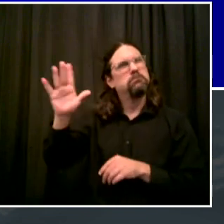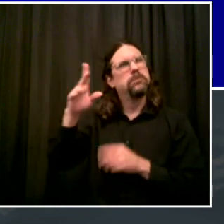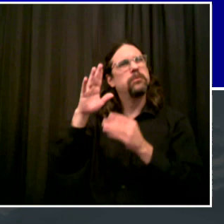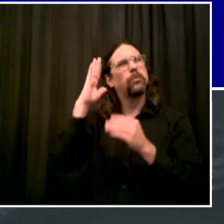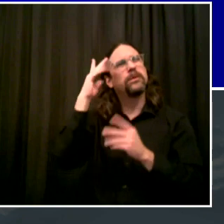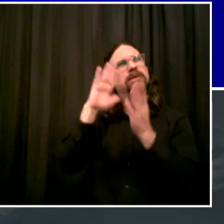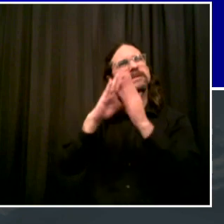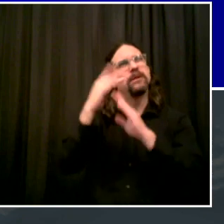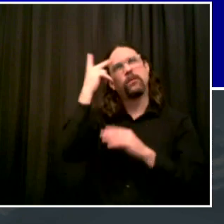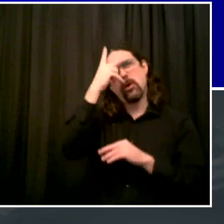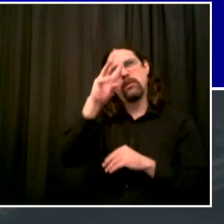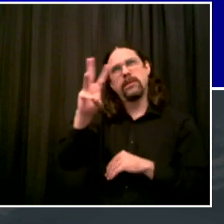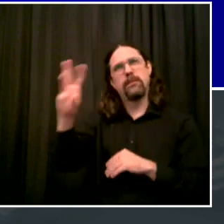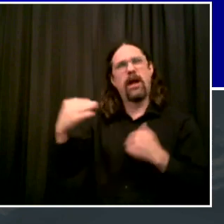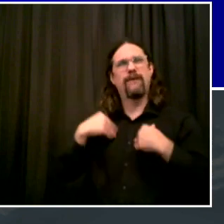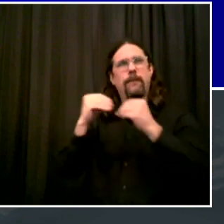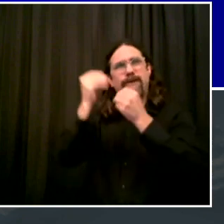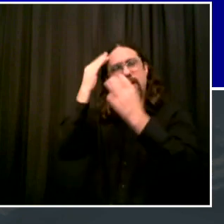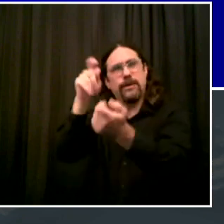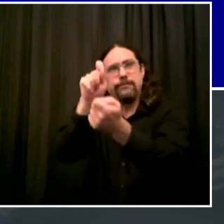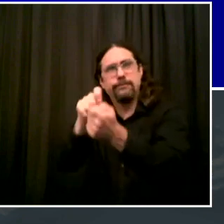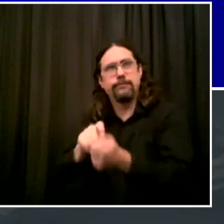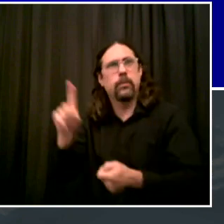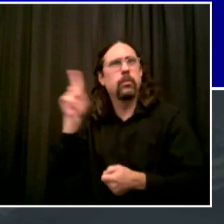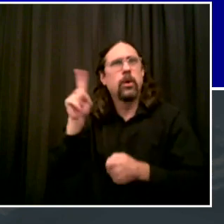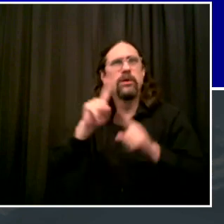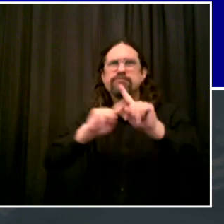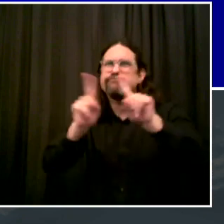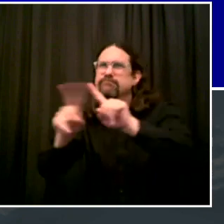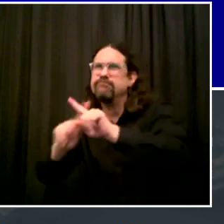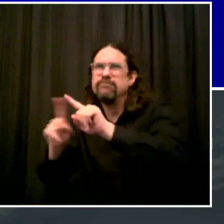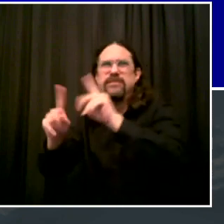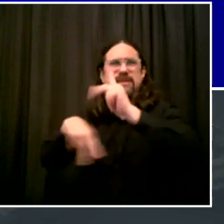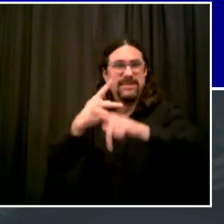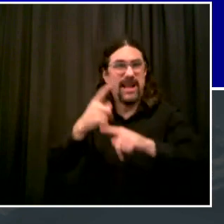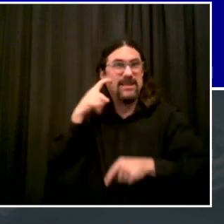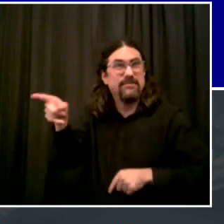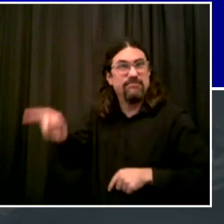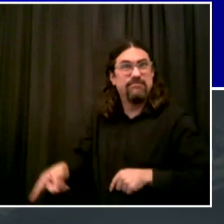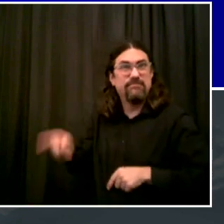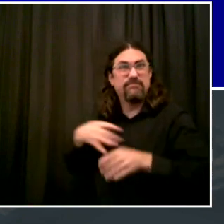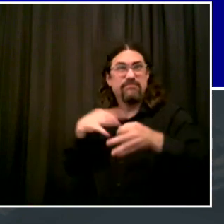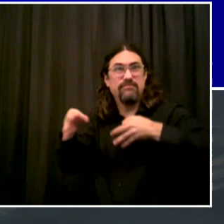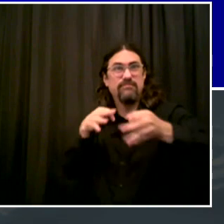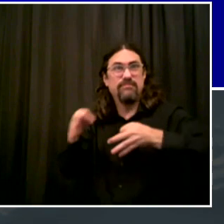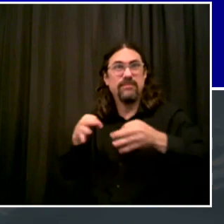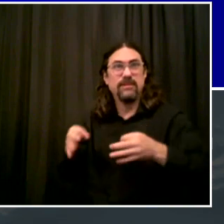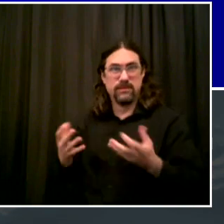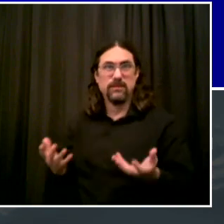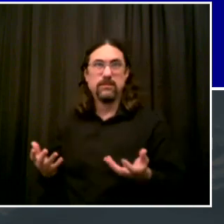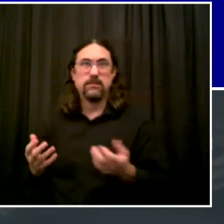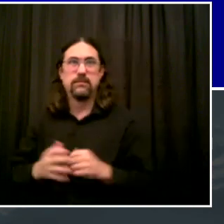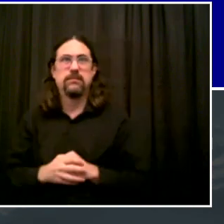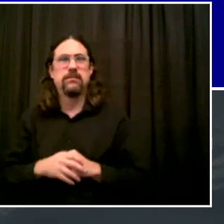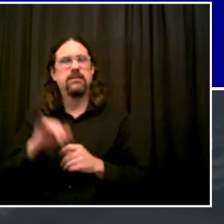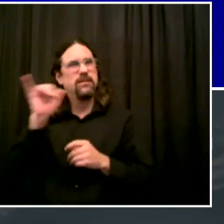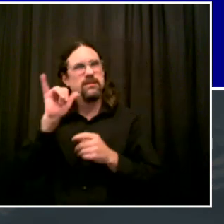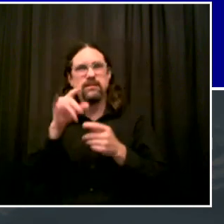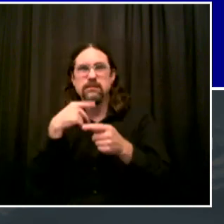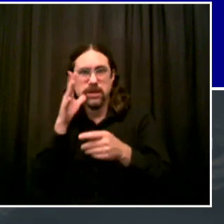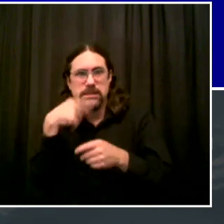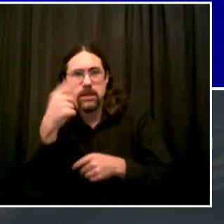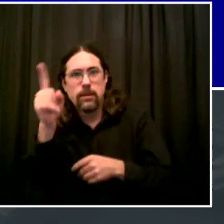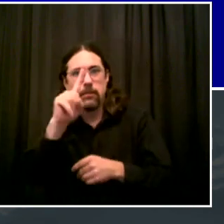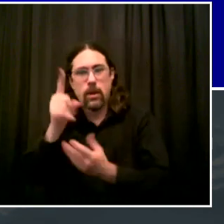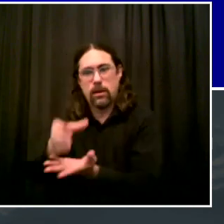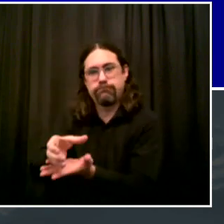neighborhoods. As we head into the heat of summer, we are prepared to support all New Yorkers who need relief from the hot weather. As always, I